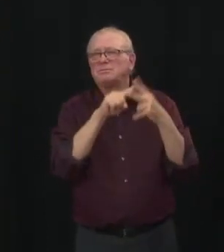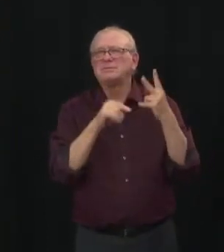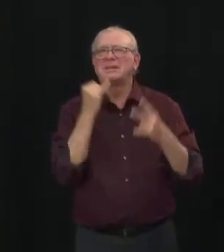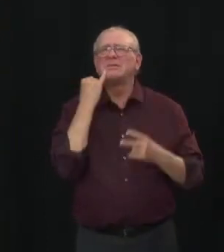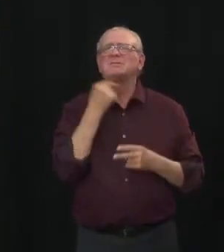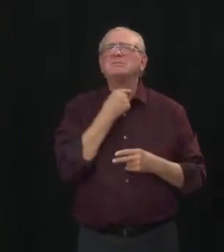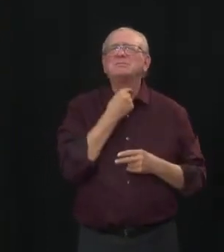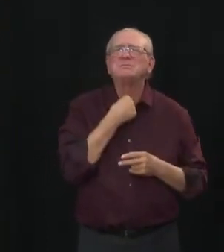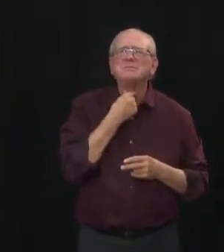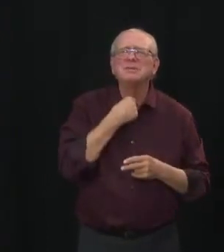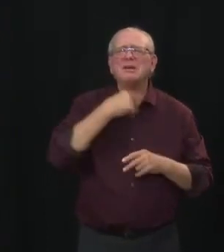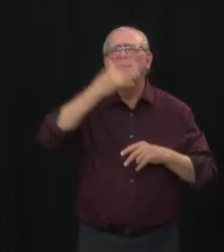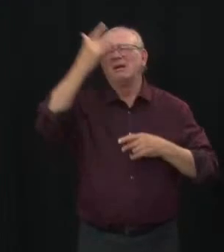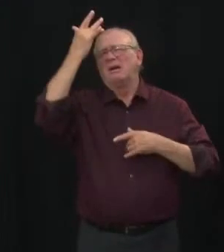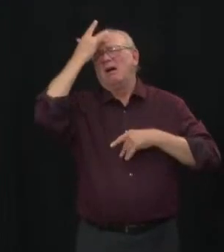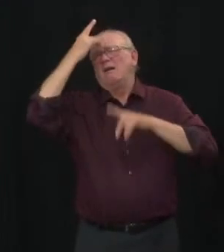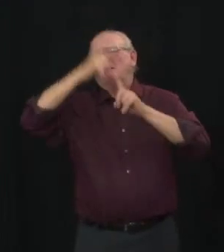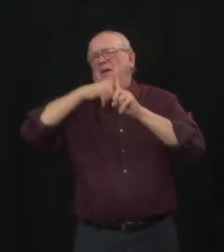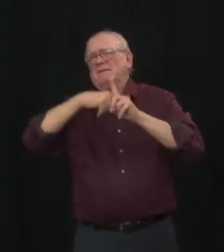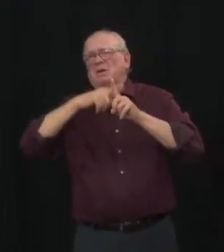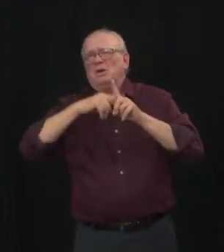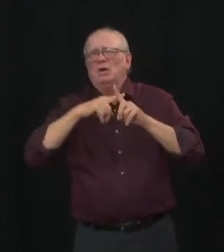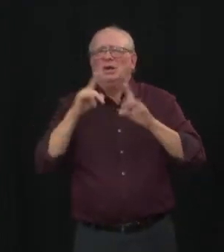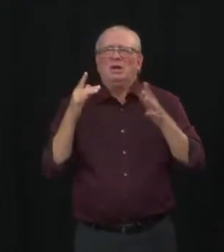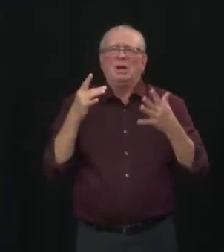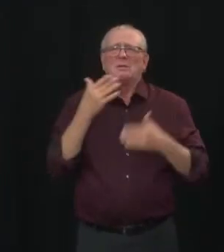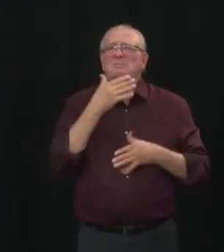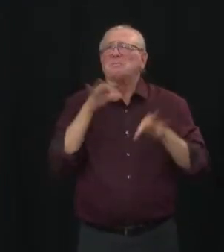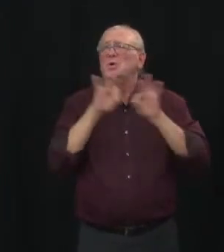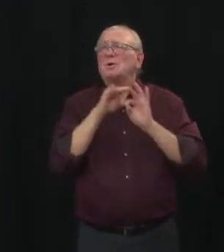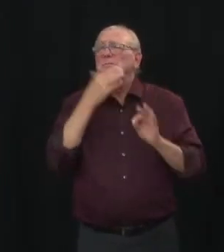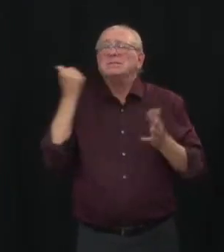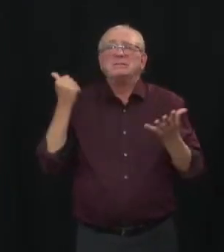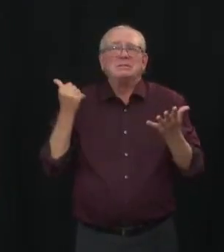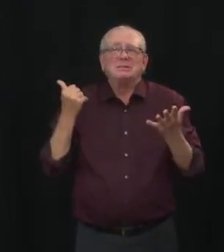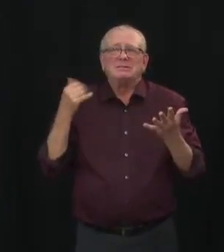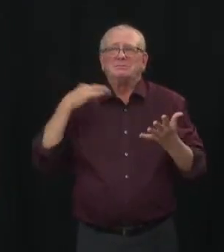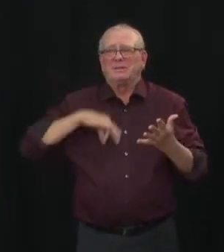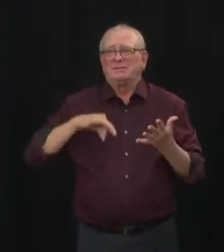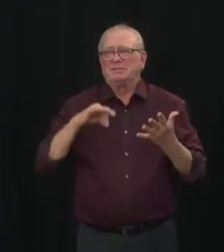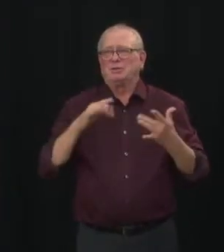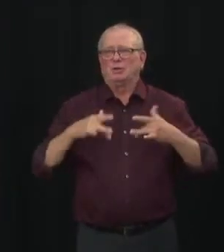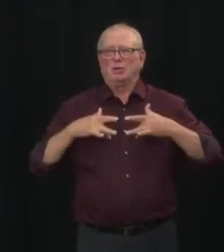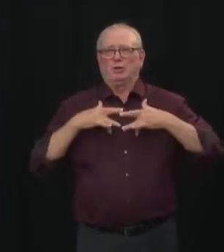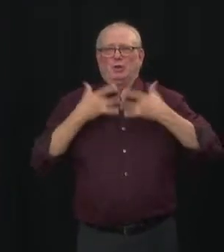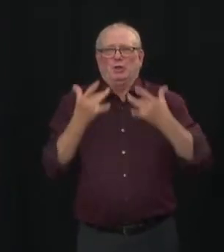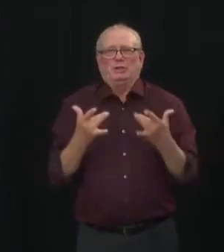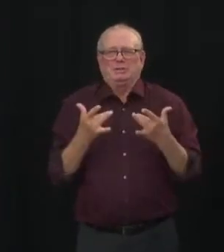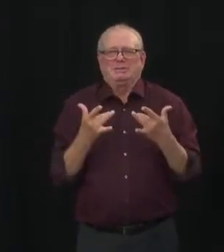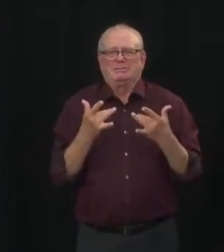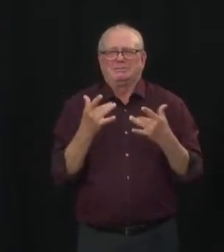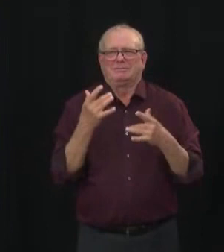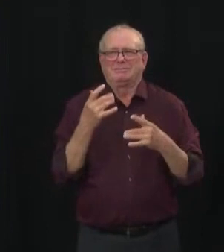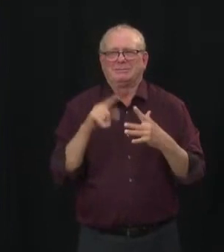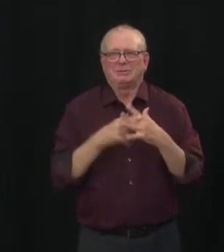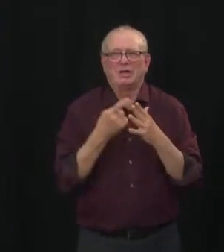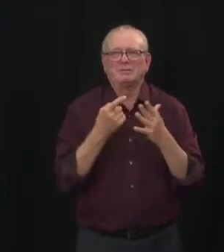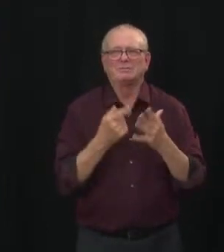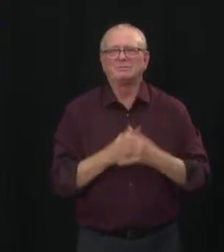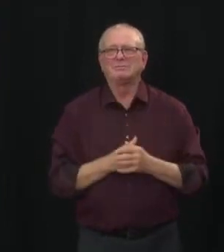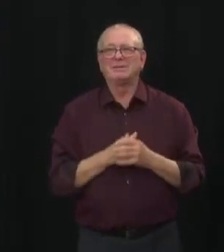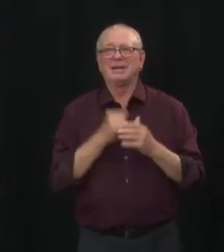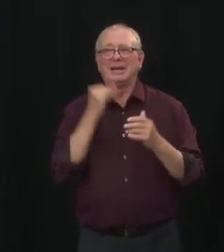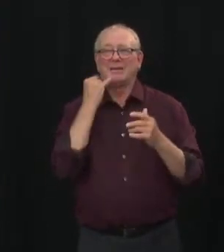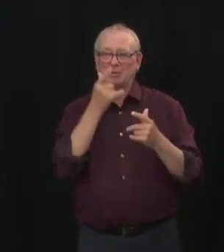fever to be able to get the best benefit from these medications. If you are in the eligible group and you're feeling